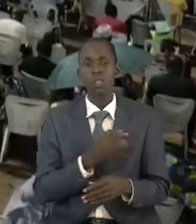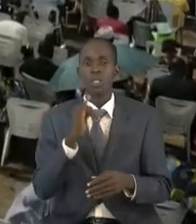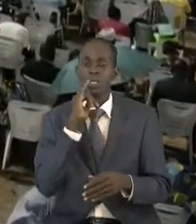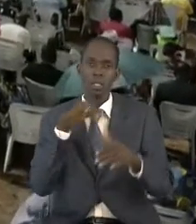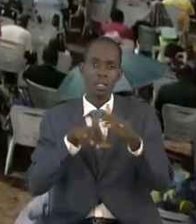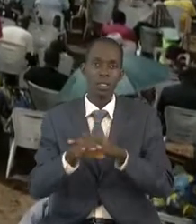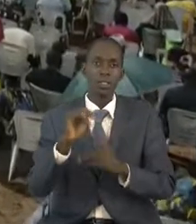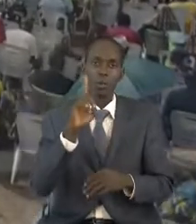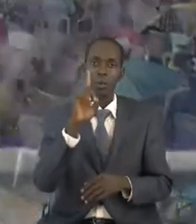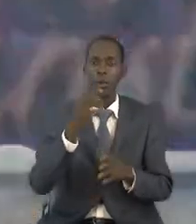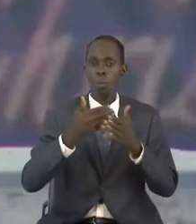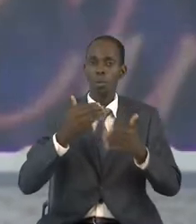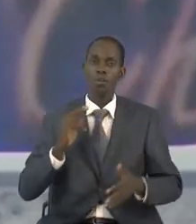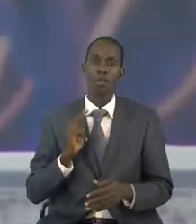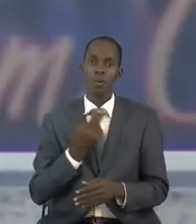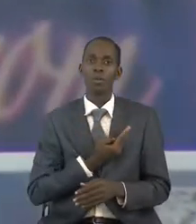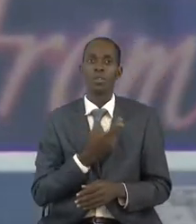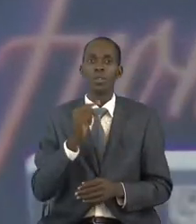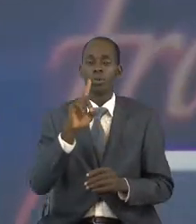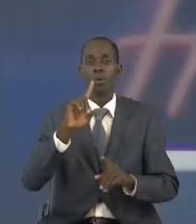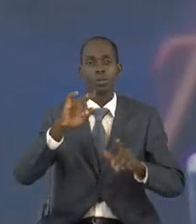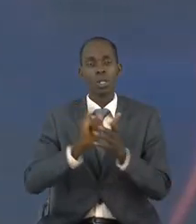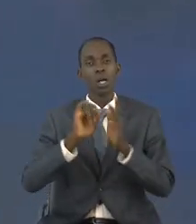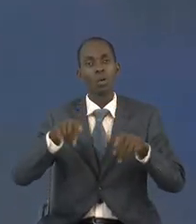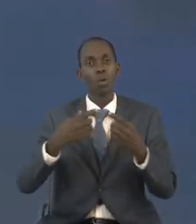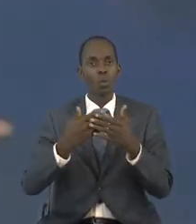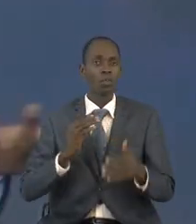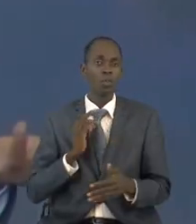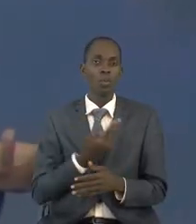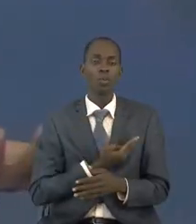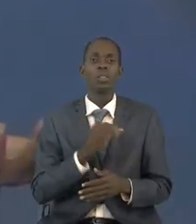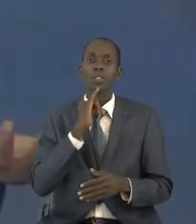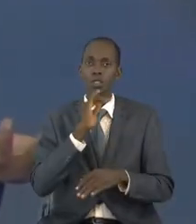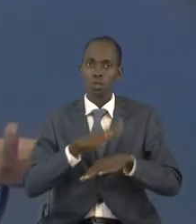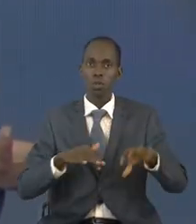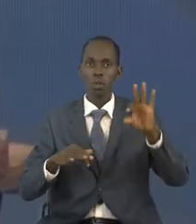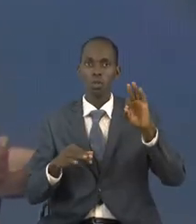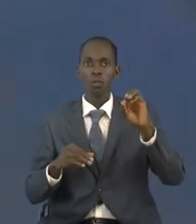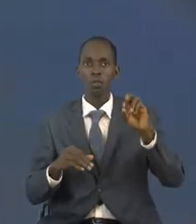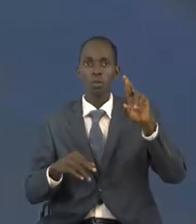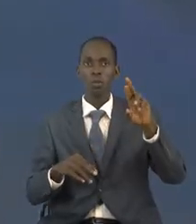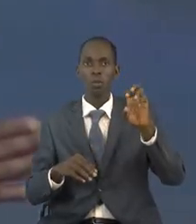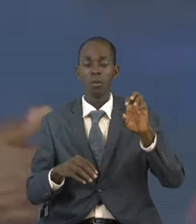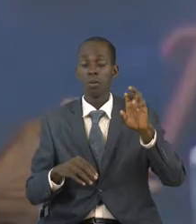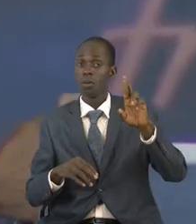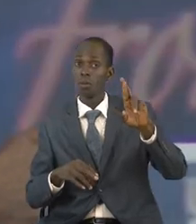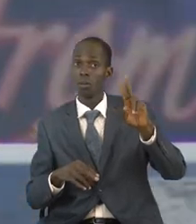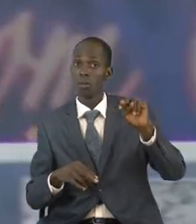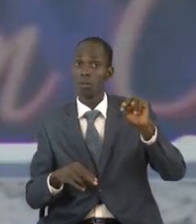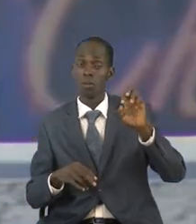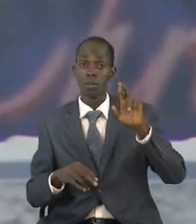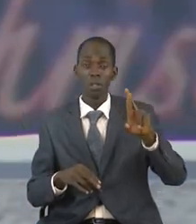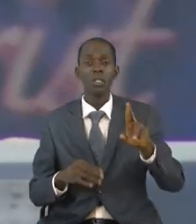forerunner, the one that goes before us, is the forerunner, and he did everything to please the Father, and now we